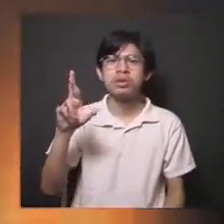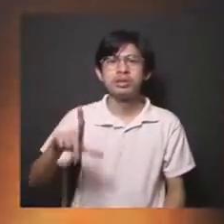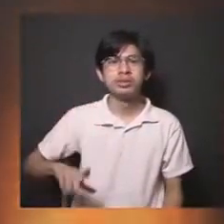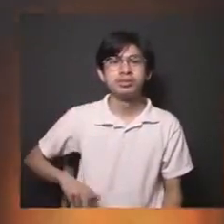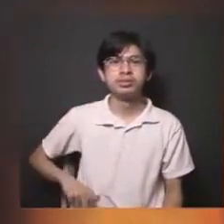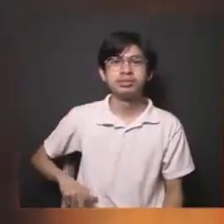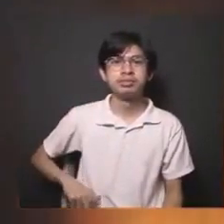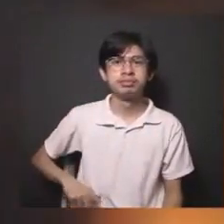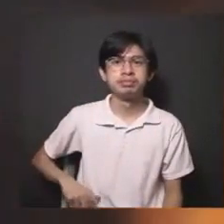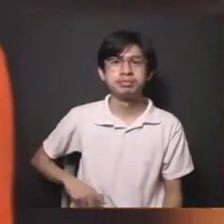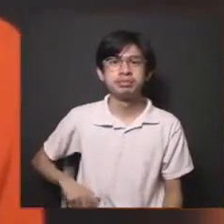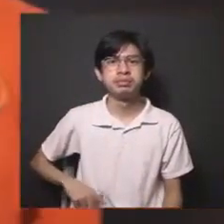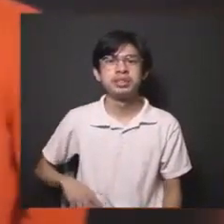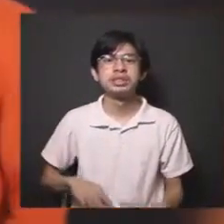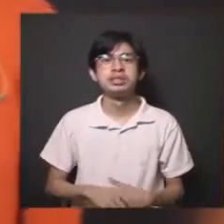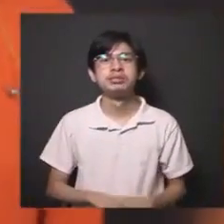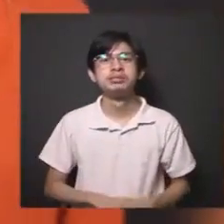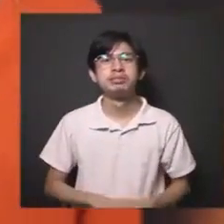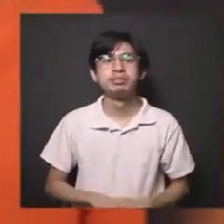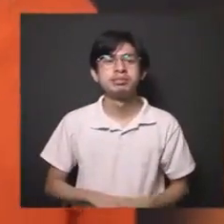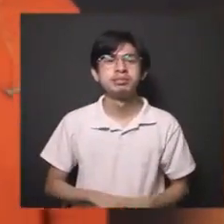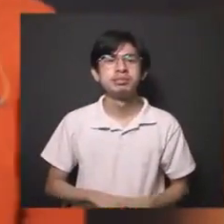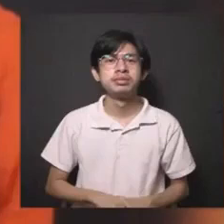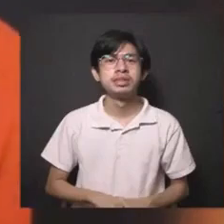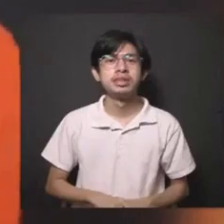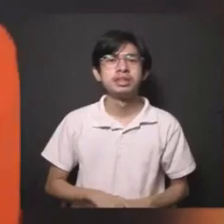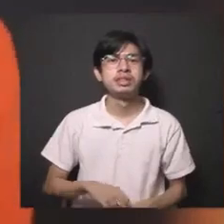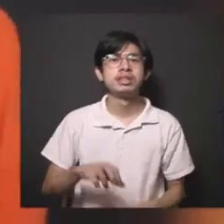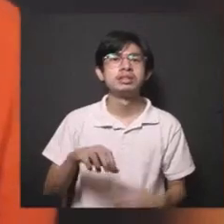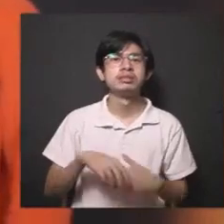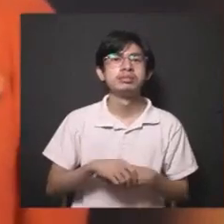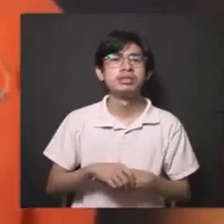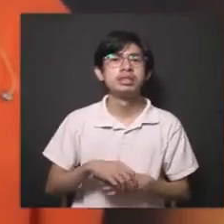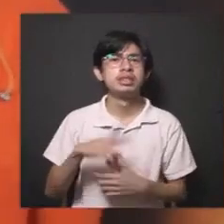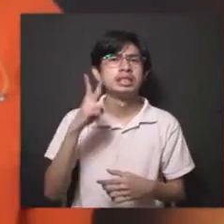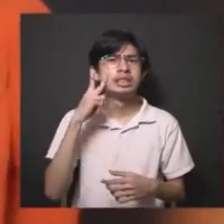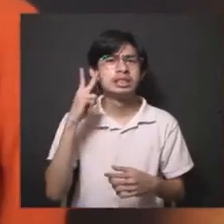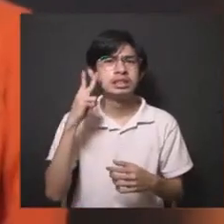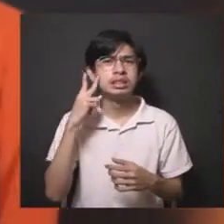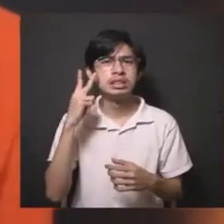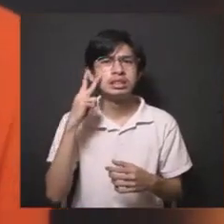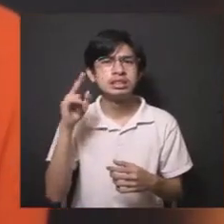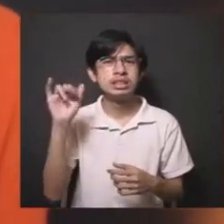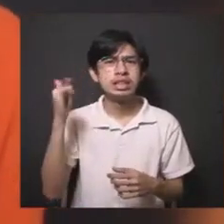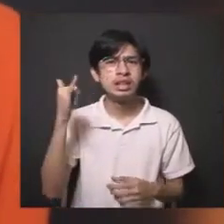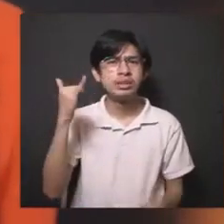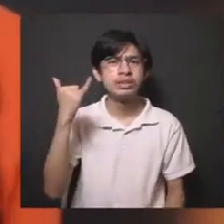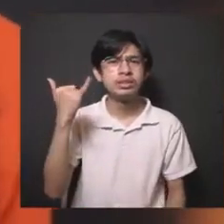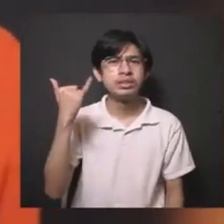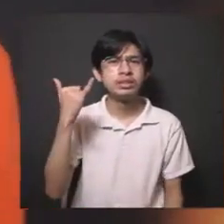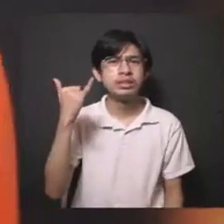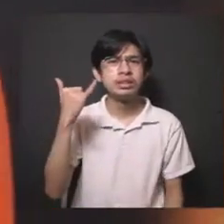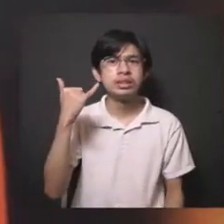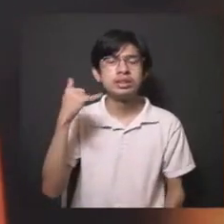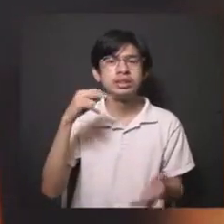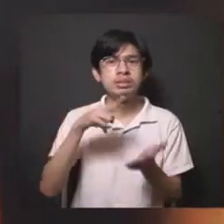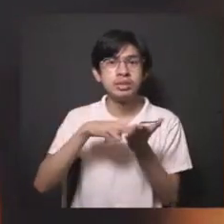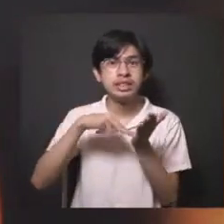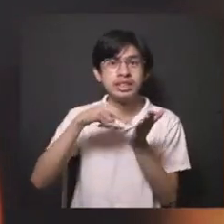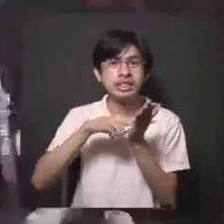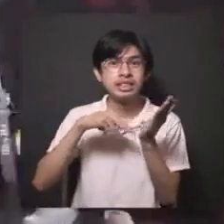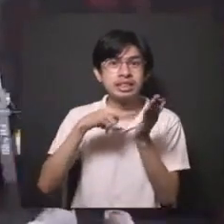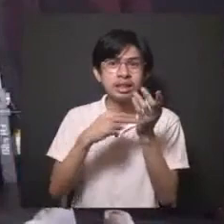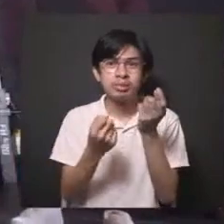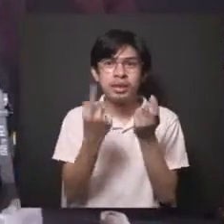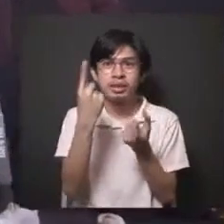Or, here's one. If you get the yellow one, you can either get buttered popcorn, ooh, sarap nun, or you can get